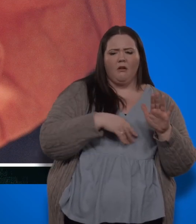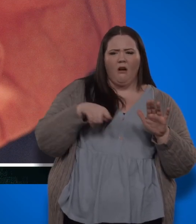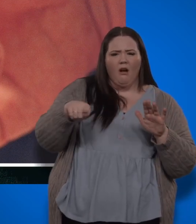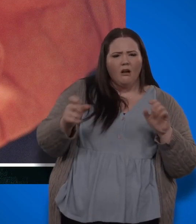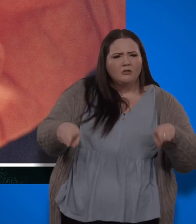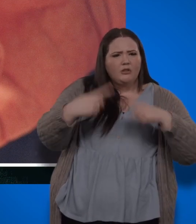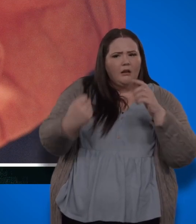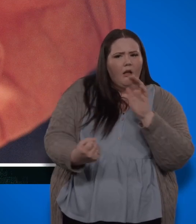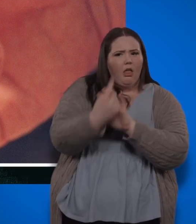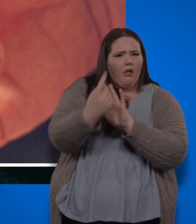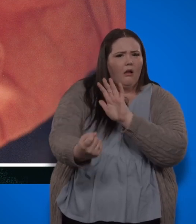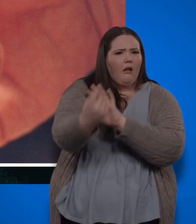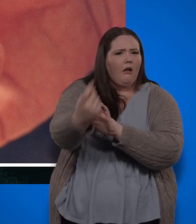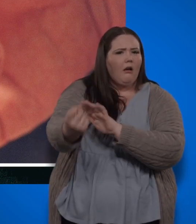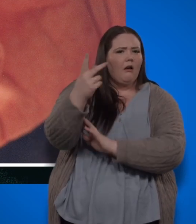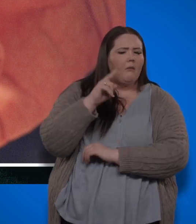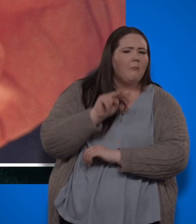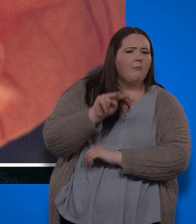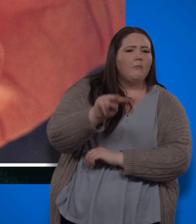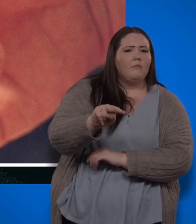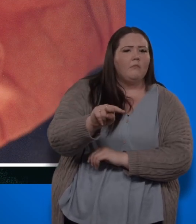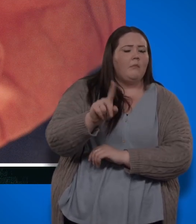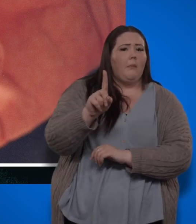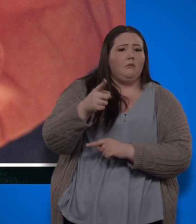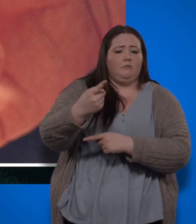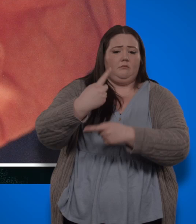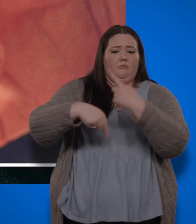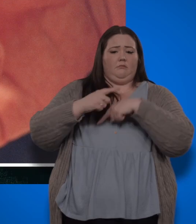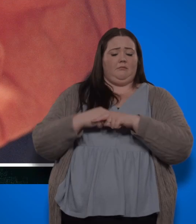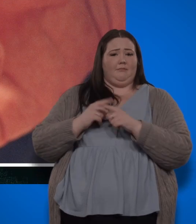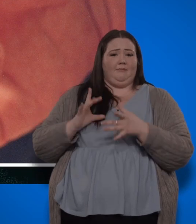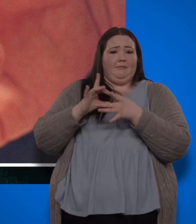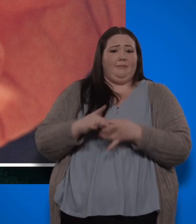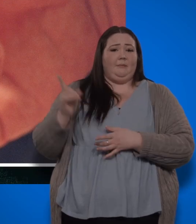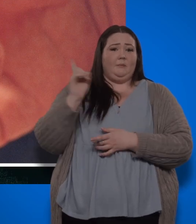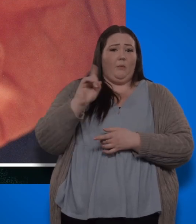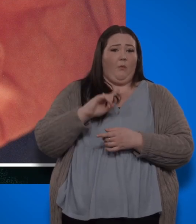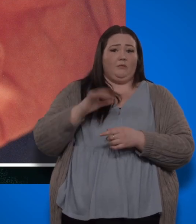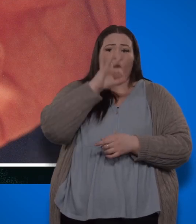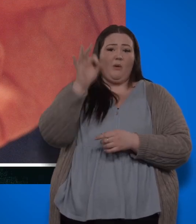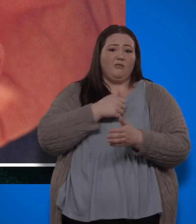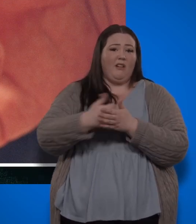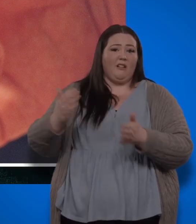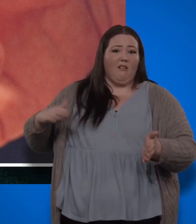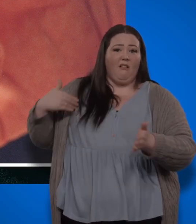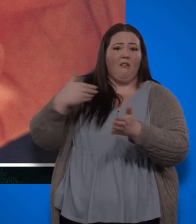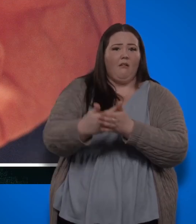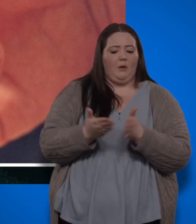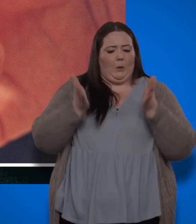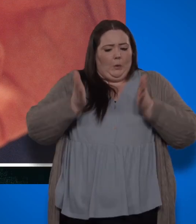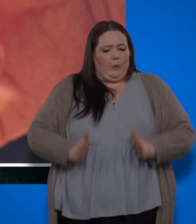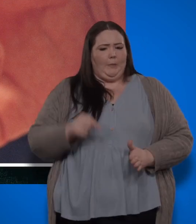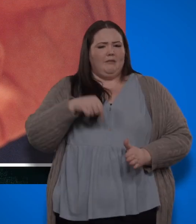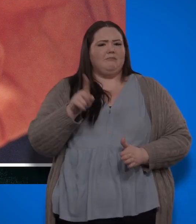challenges. But often it really focuses back on some age-old questions, and in particular, what does it mean to